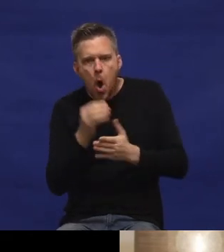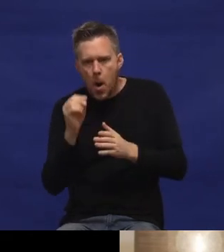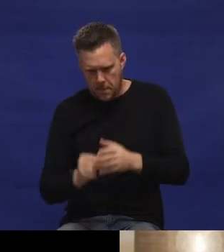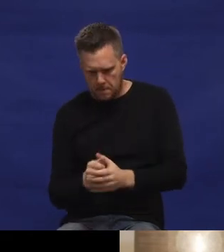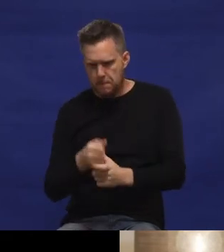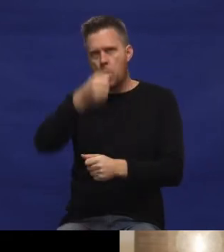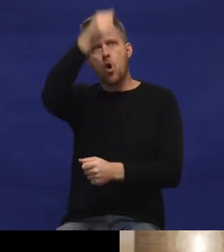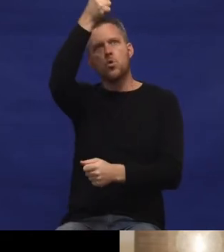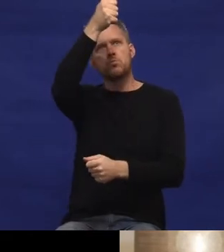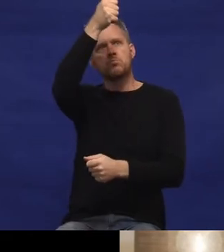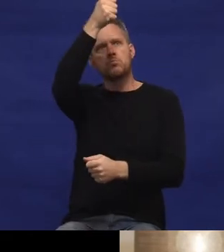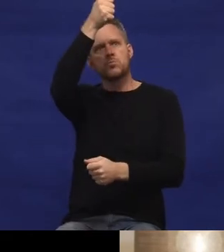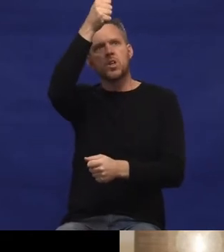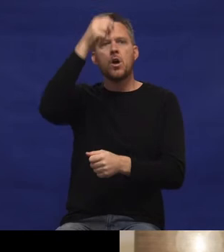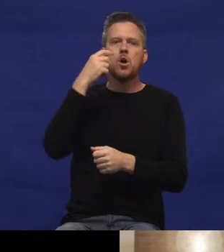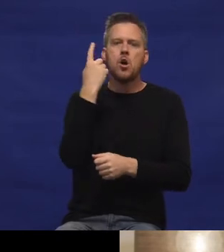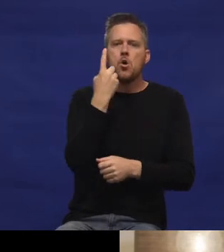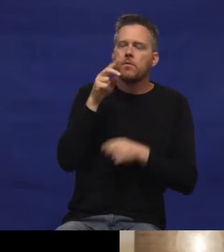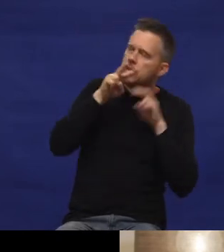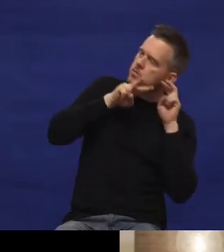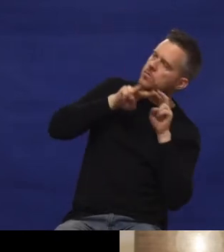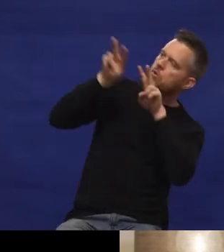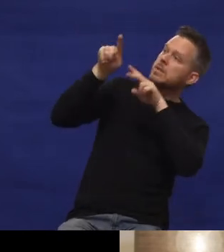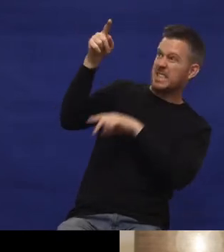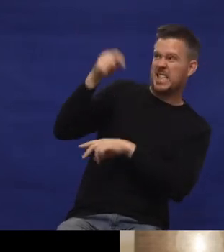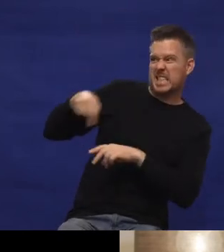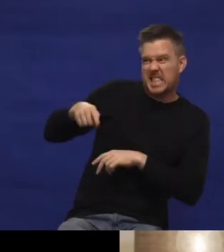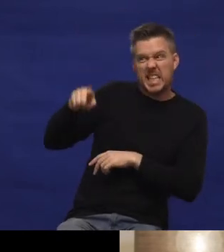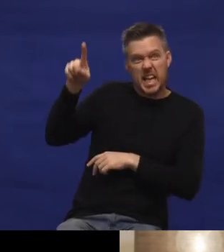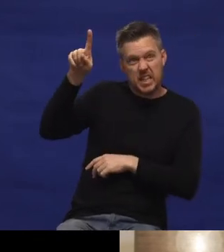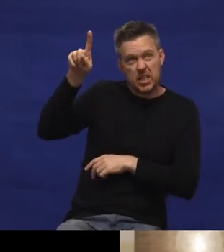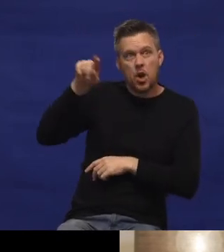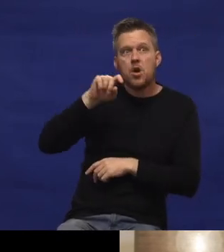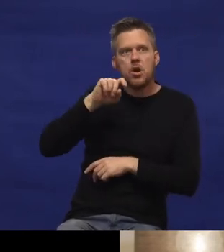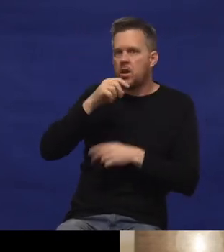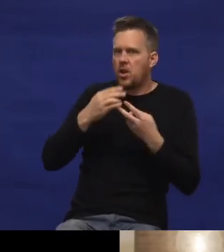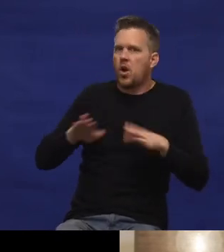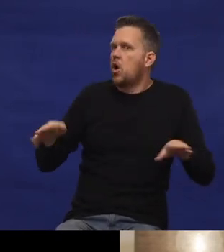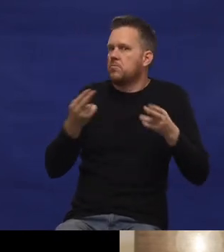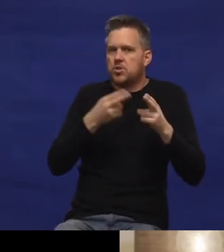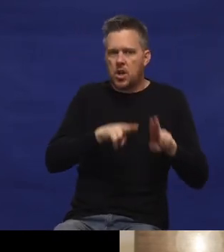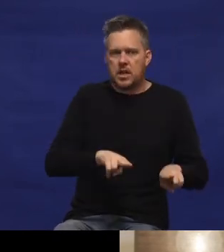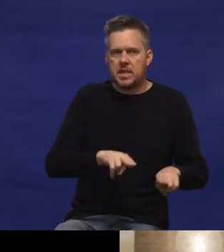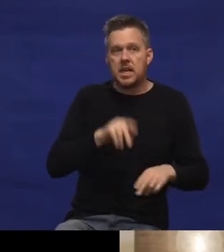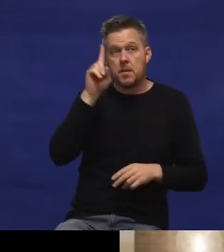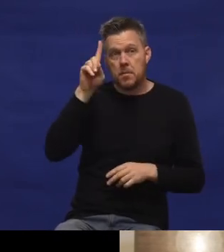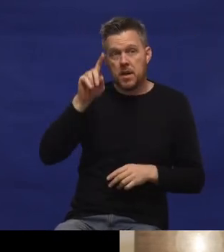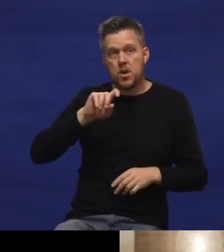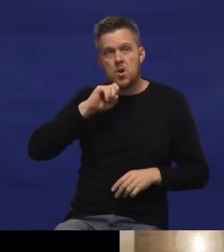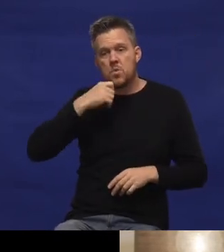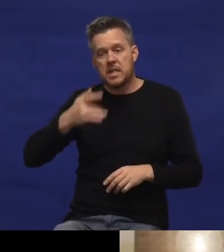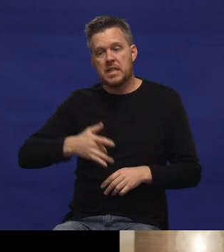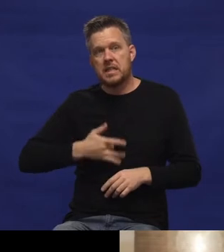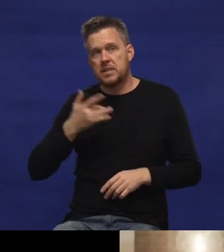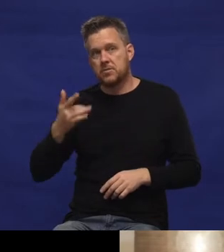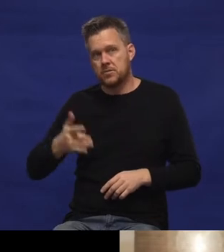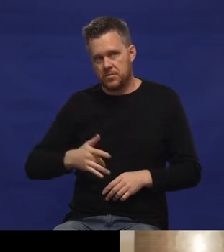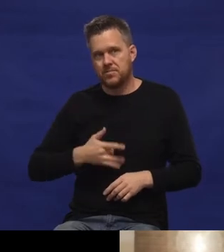on a pole and lift it up for all to see. And whoever looks at the snake shall not perish, but